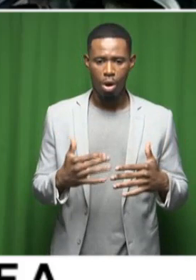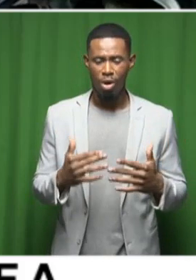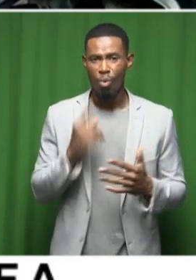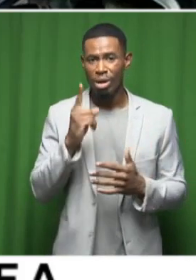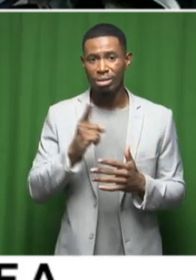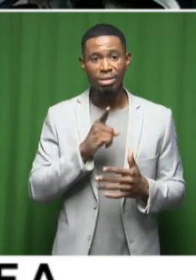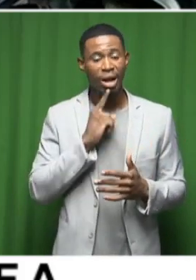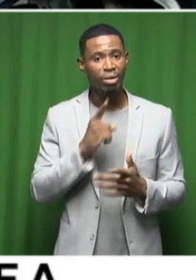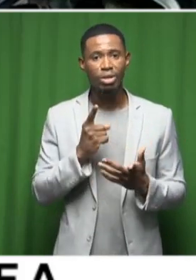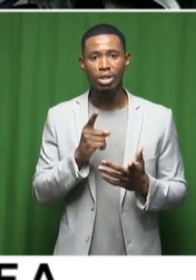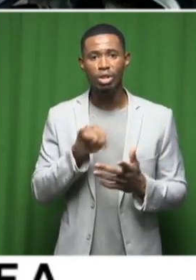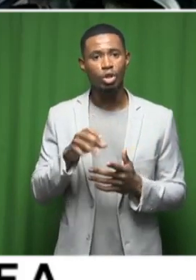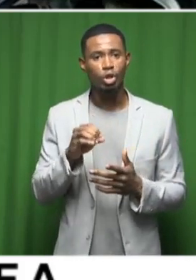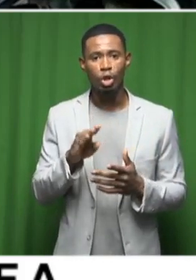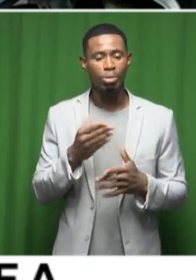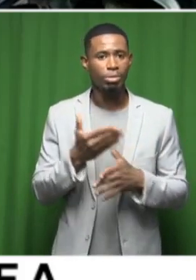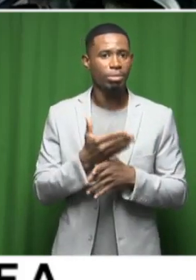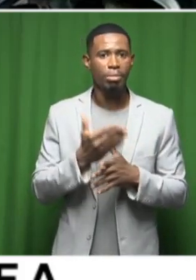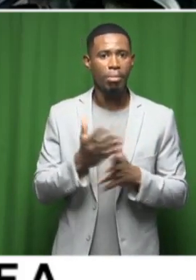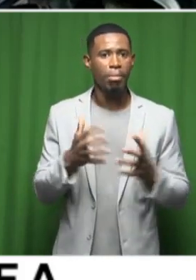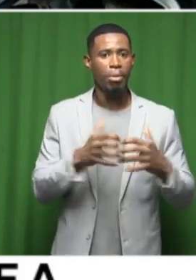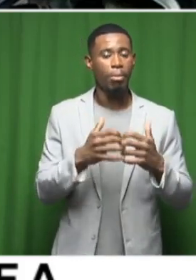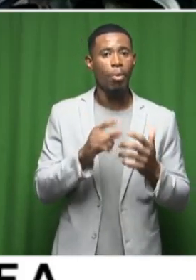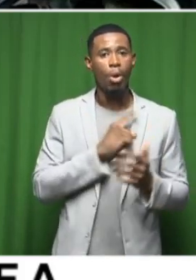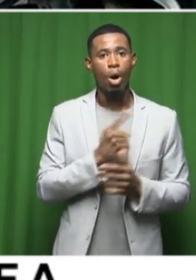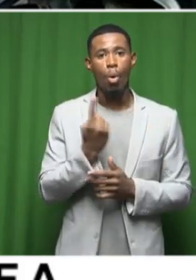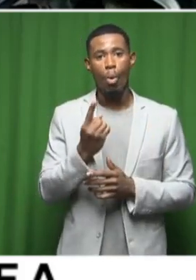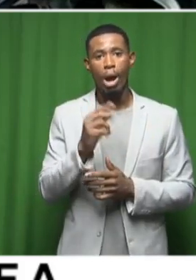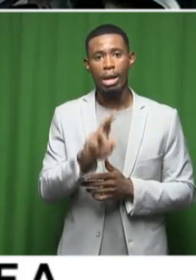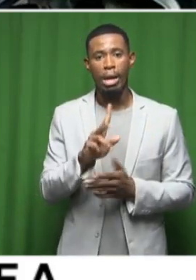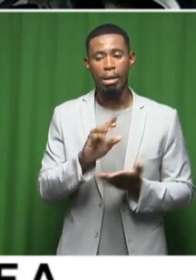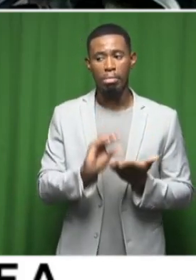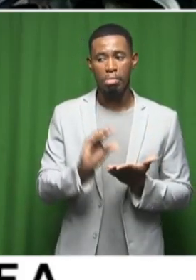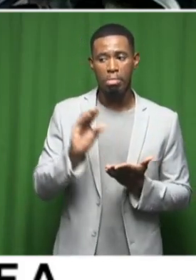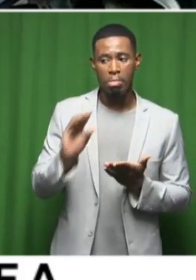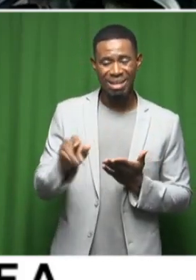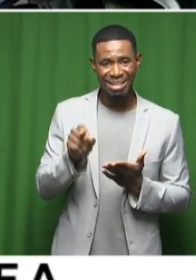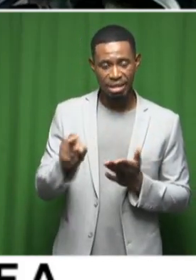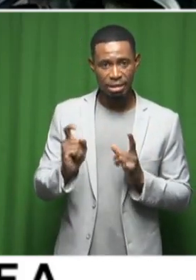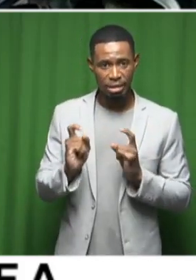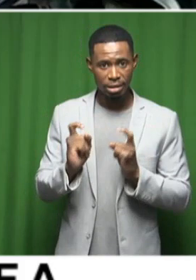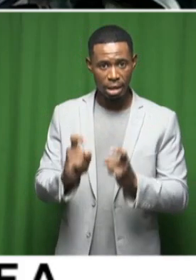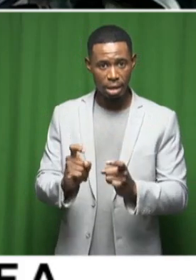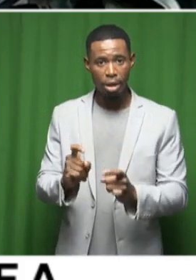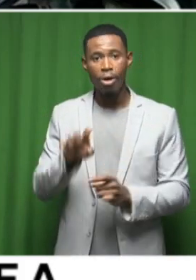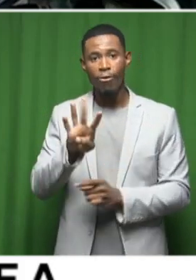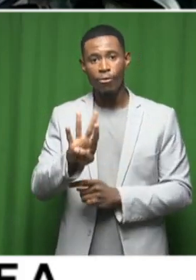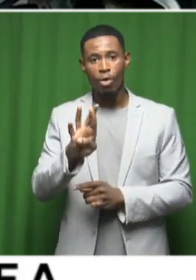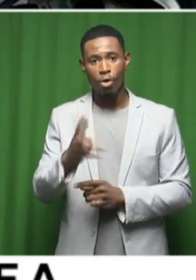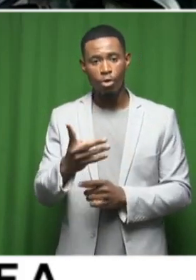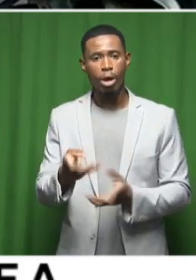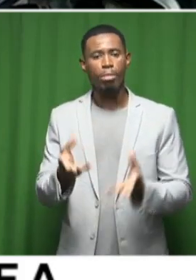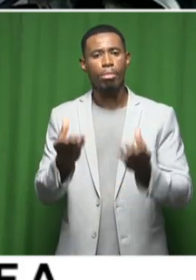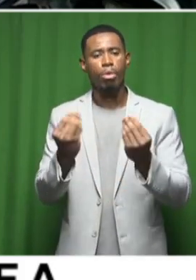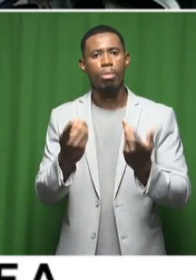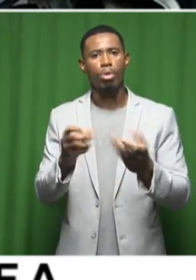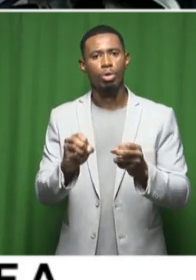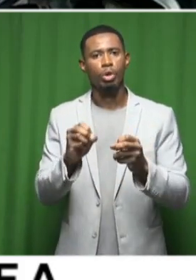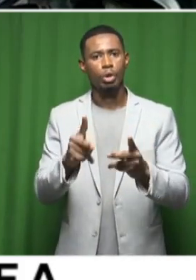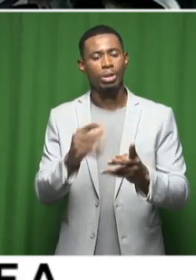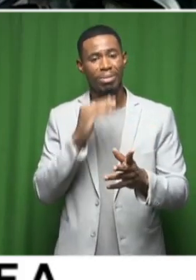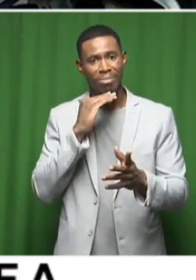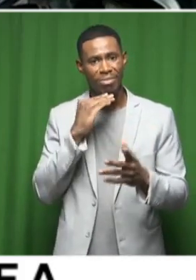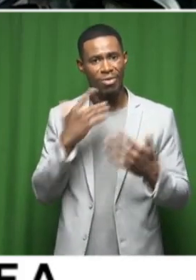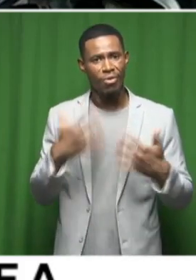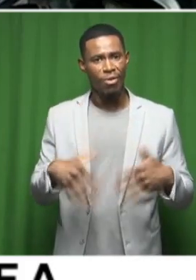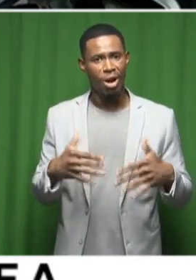1,000 jobs created. For every R1 that's invested in this accelerator, R4 in commercial opportunities is created